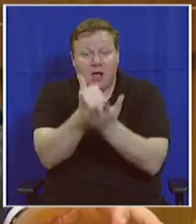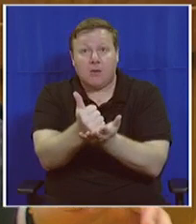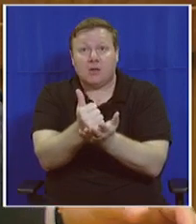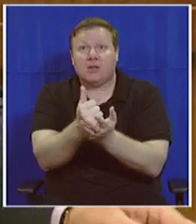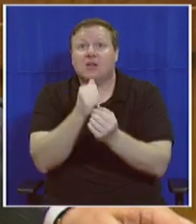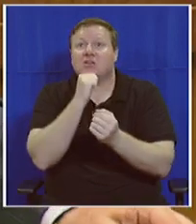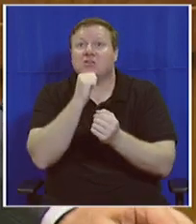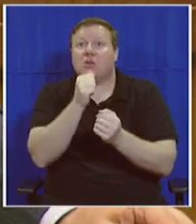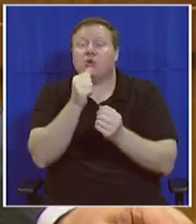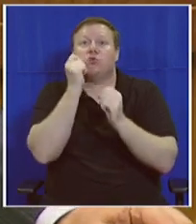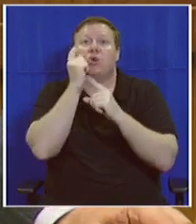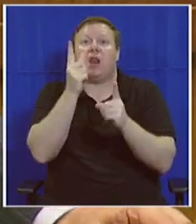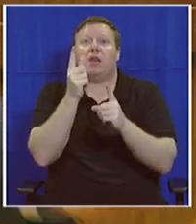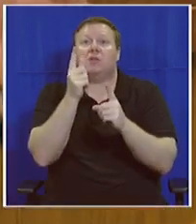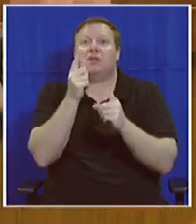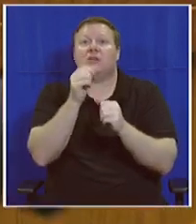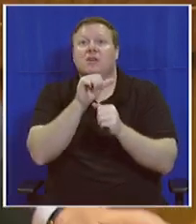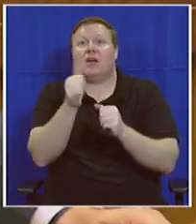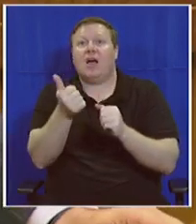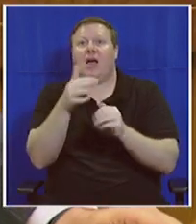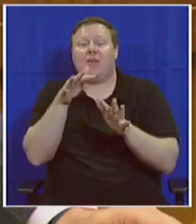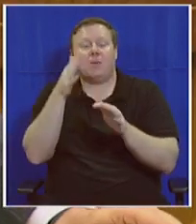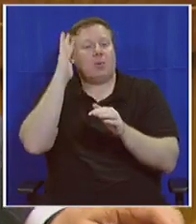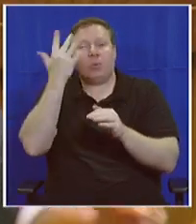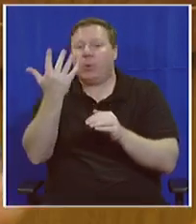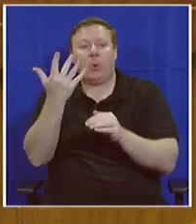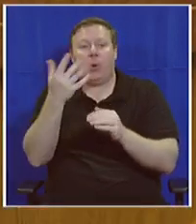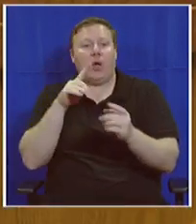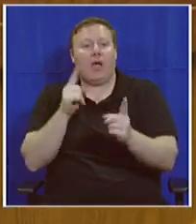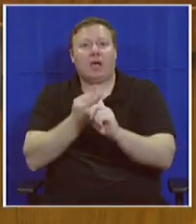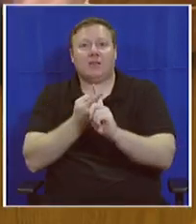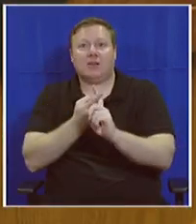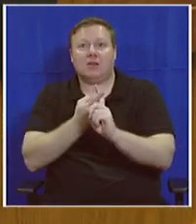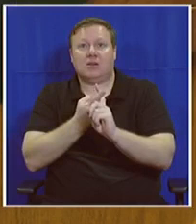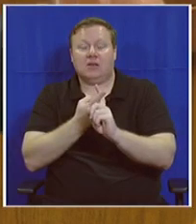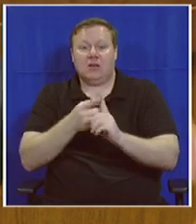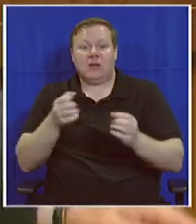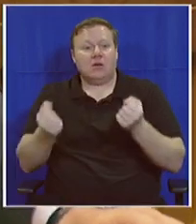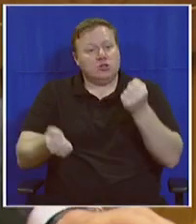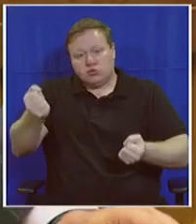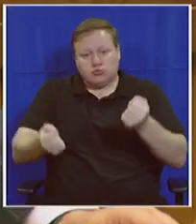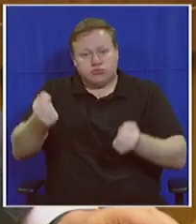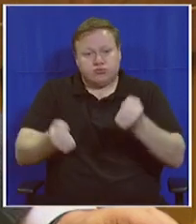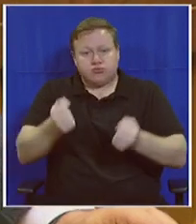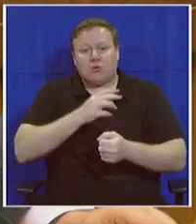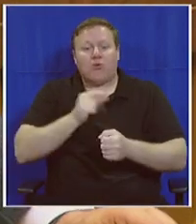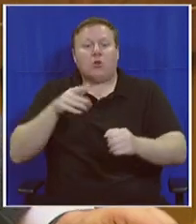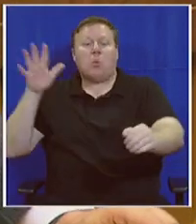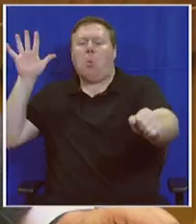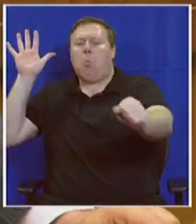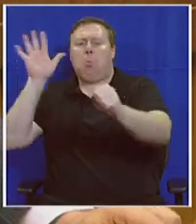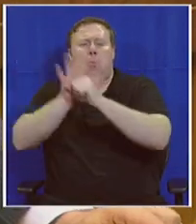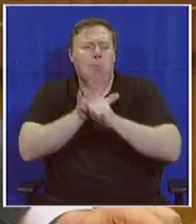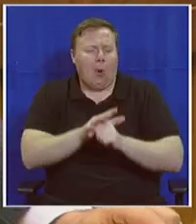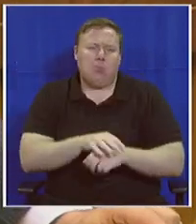don't understand or realize that other people don't know about this accident and they're driving at a huge speed, high speed into that situation.